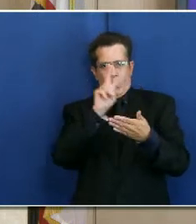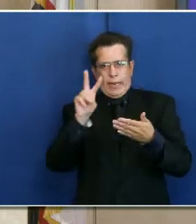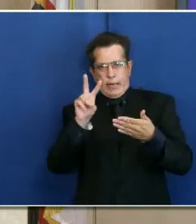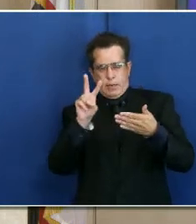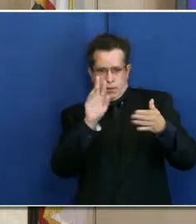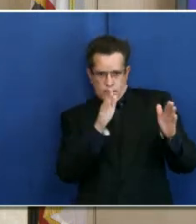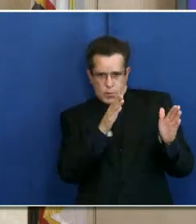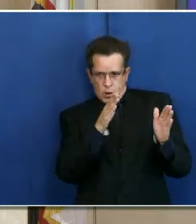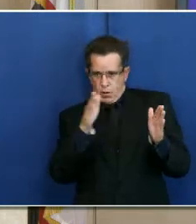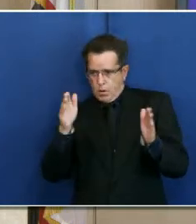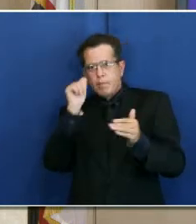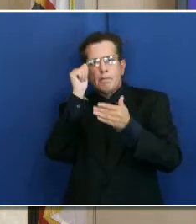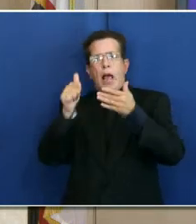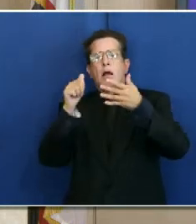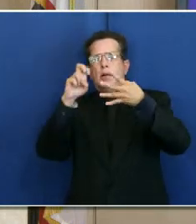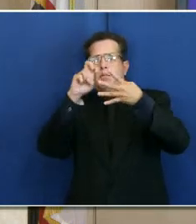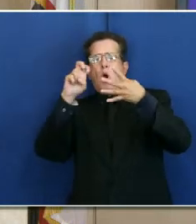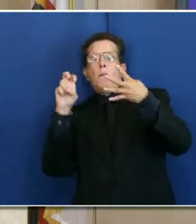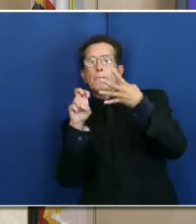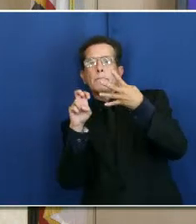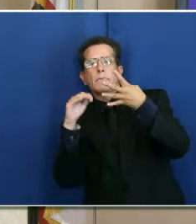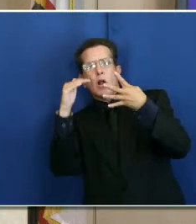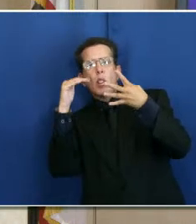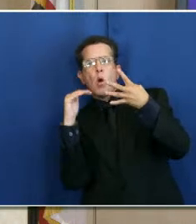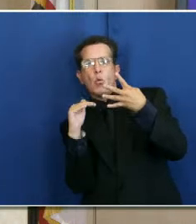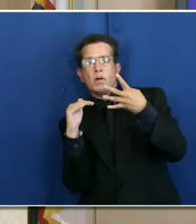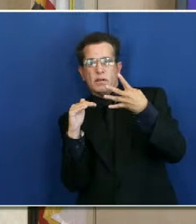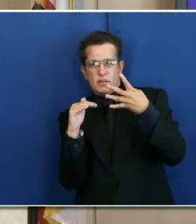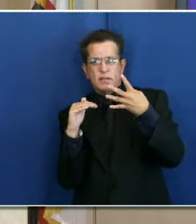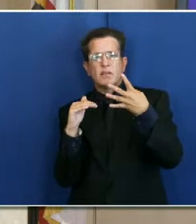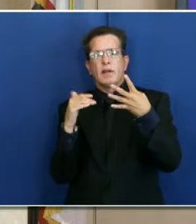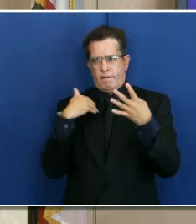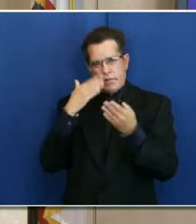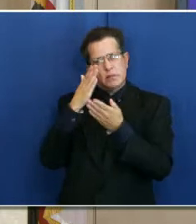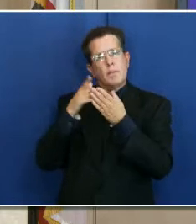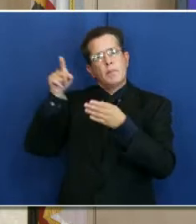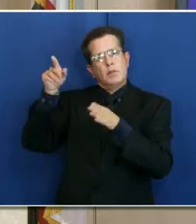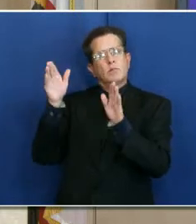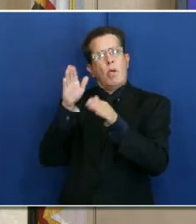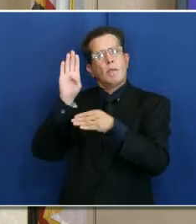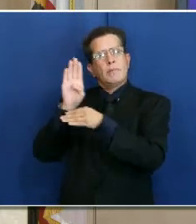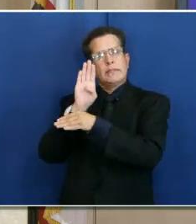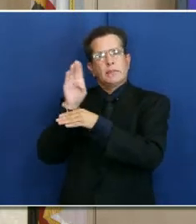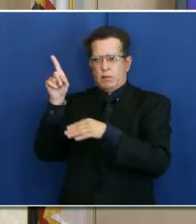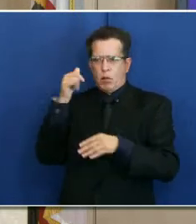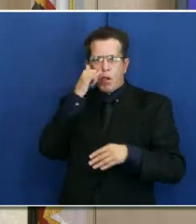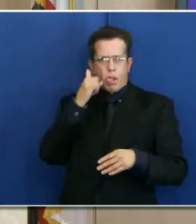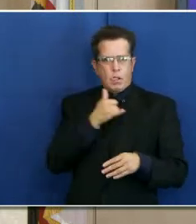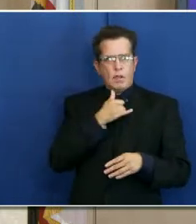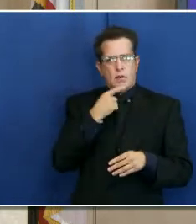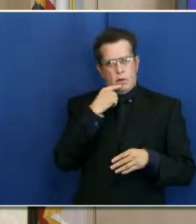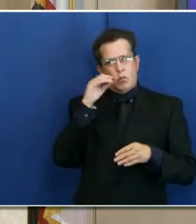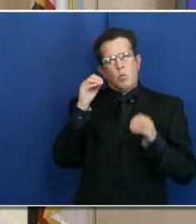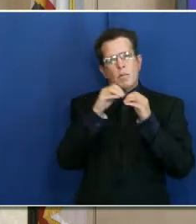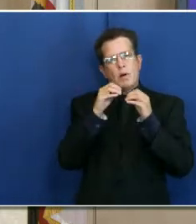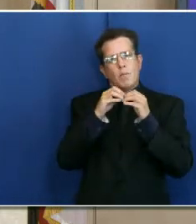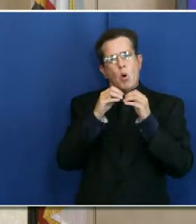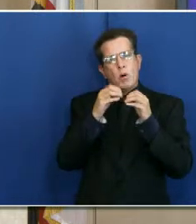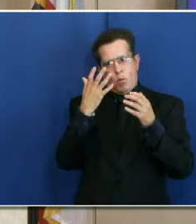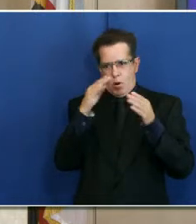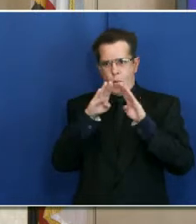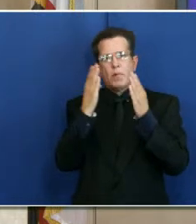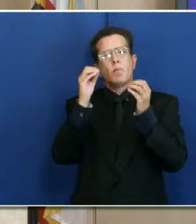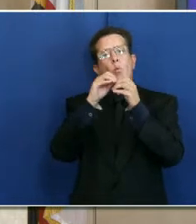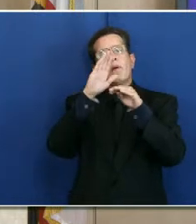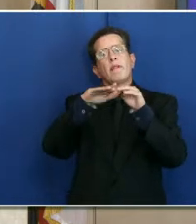let's say possibly a lower tier. There was a call by small businesses today to reopen more than 25% capacity,